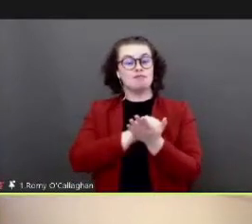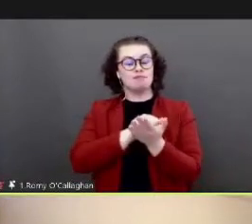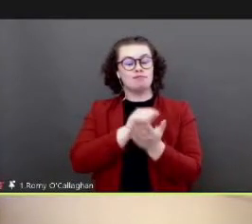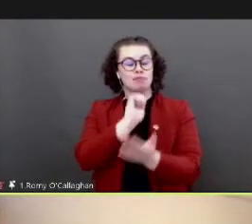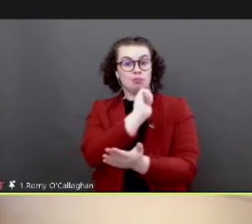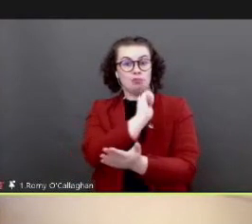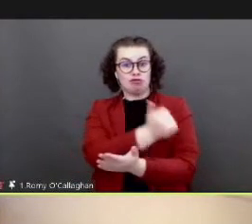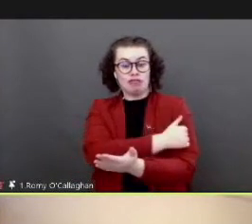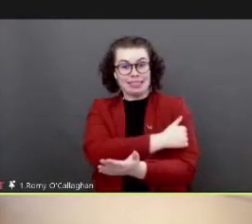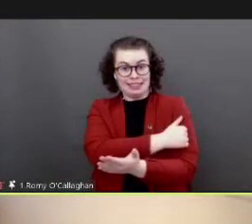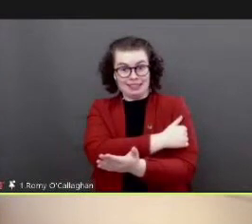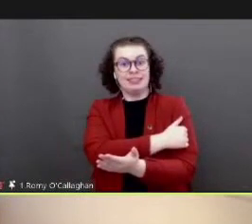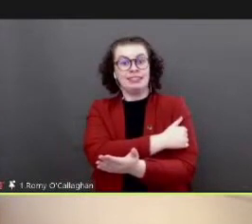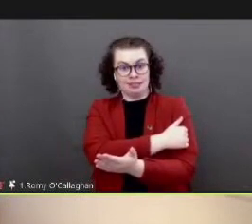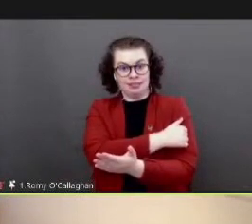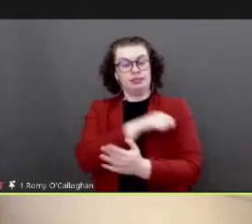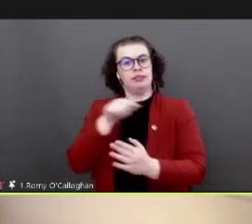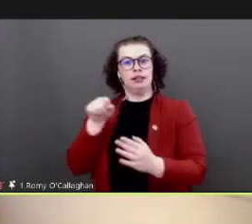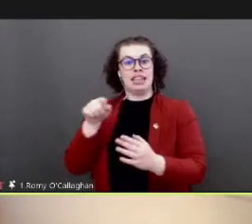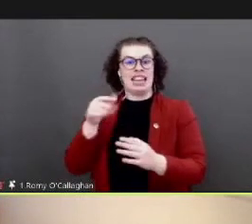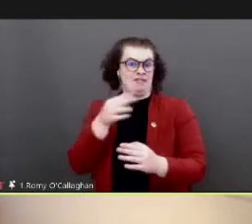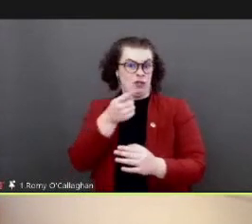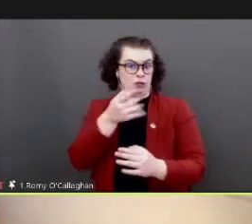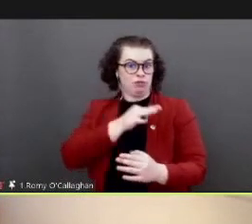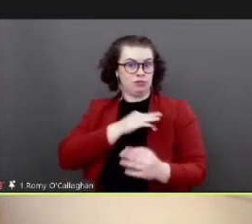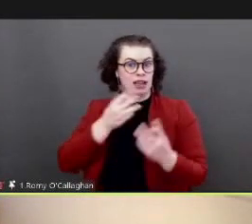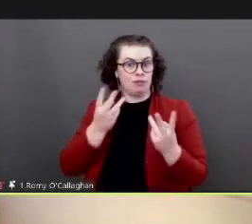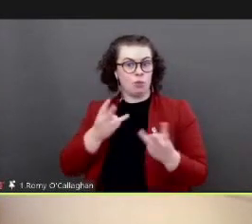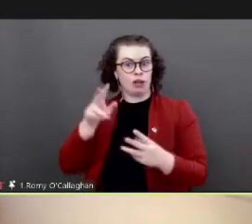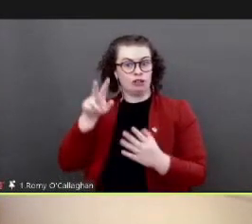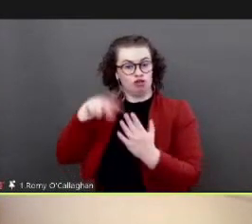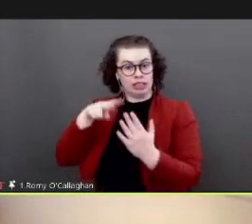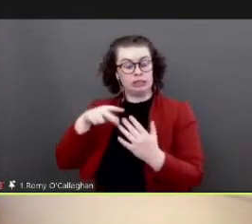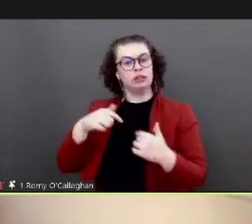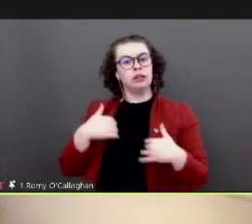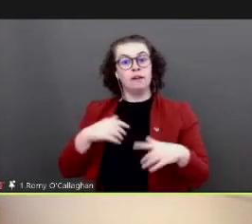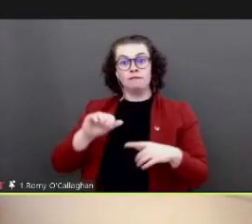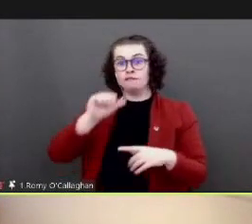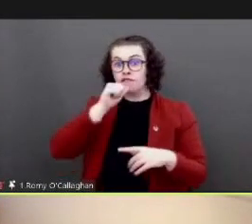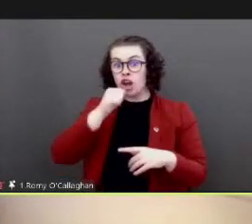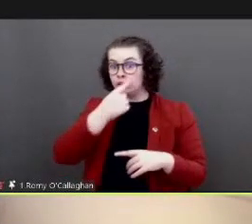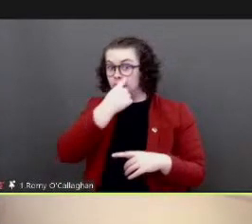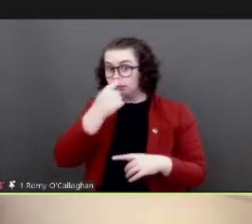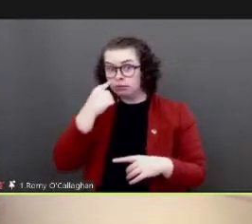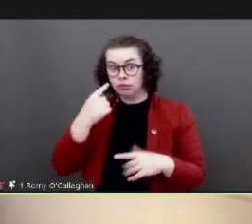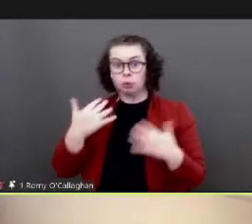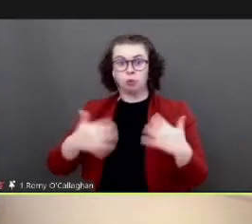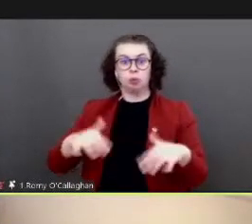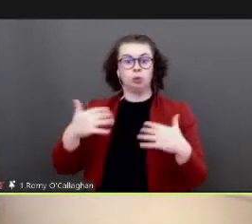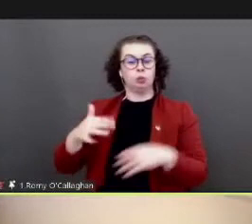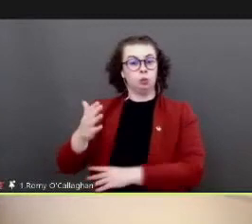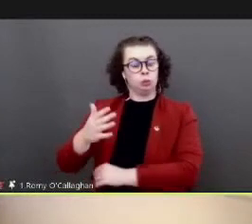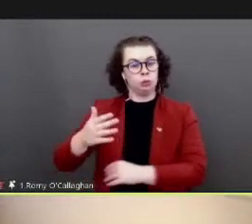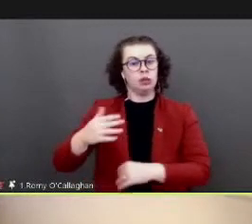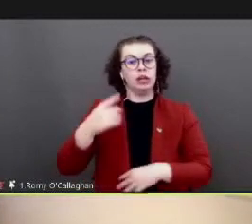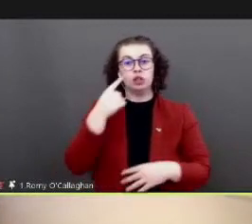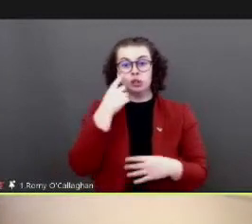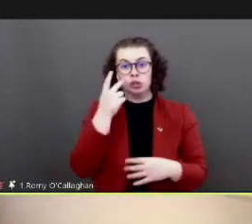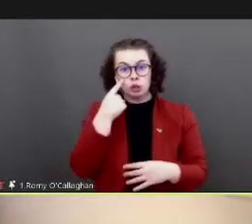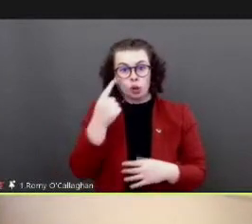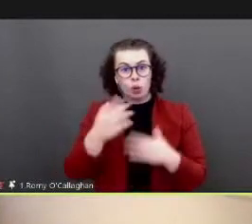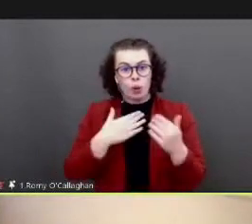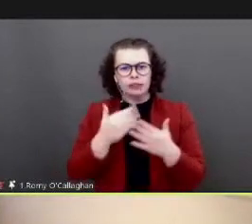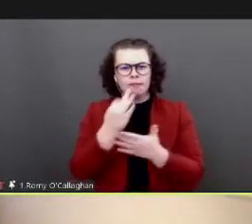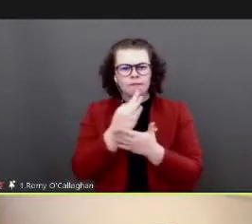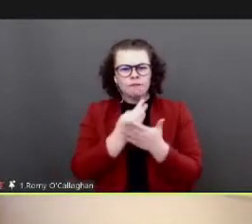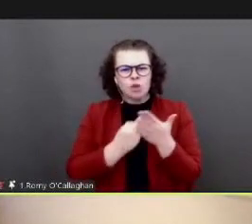findings were striking. The first finding was that there's very little contemporary data in terms of how